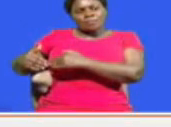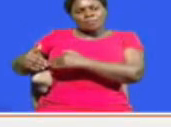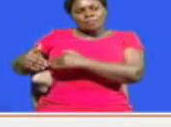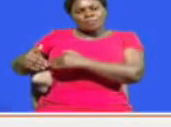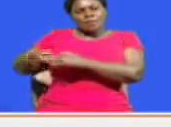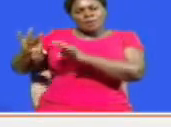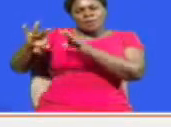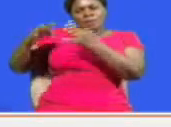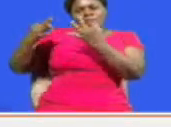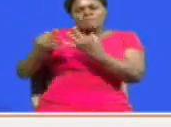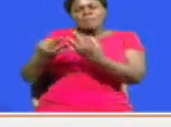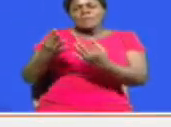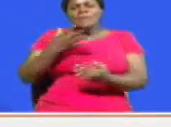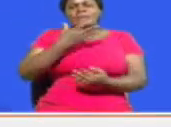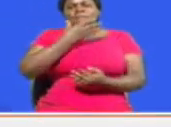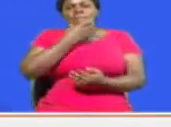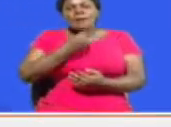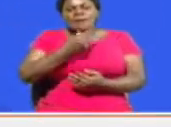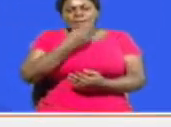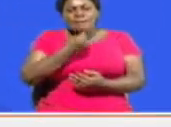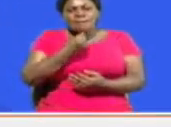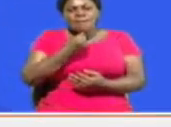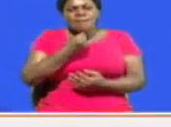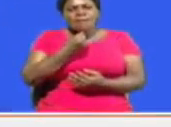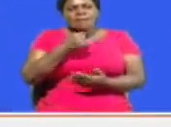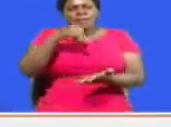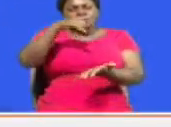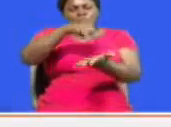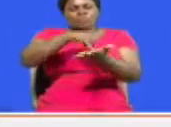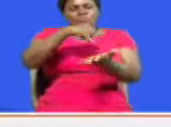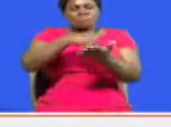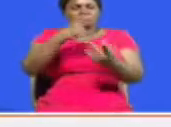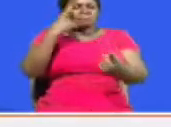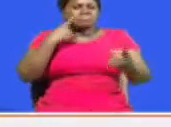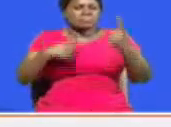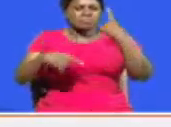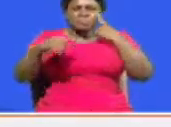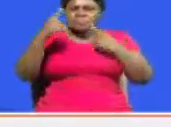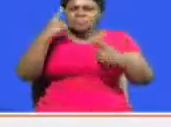The family of David Otieno Oliech is among those in mourning.